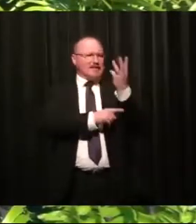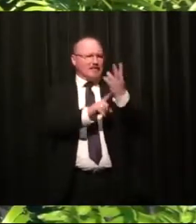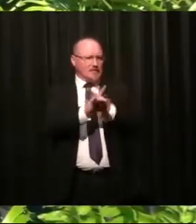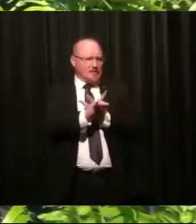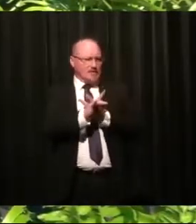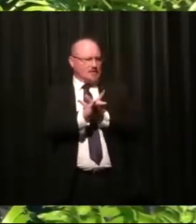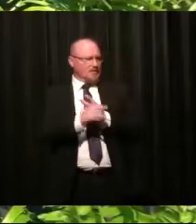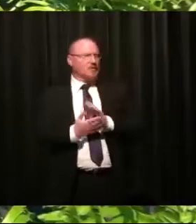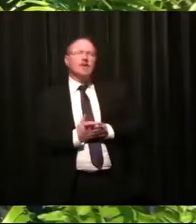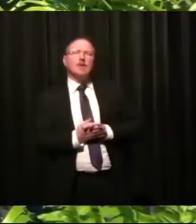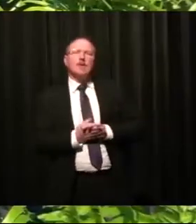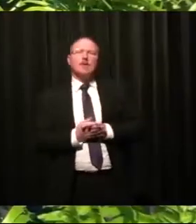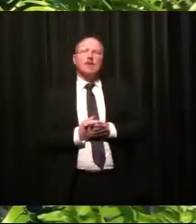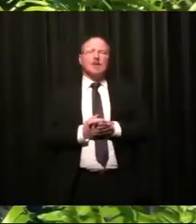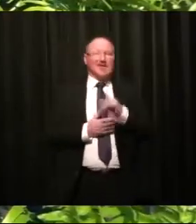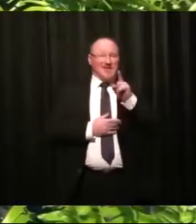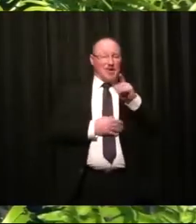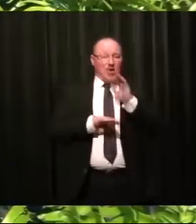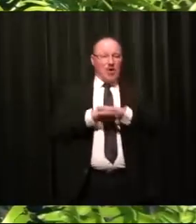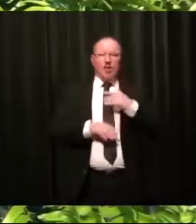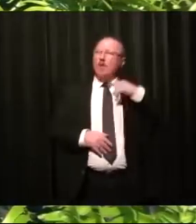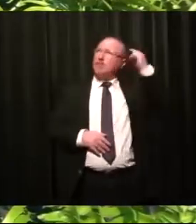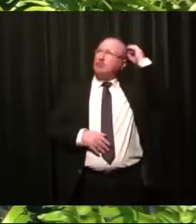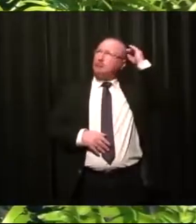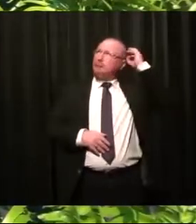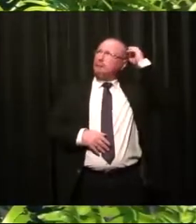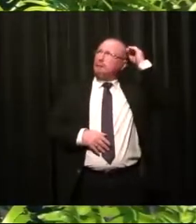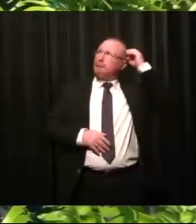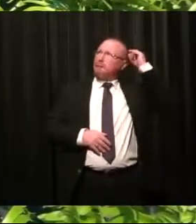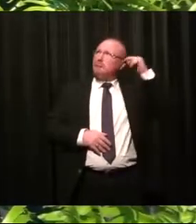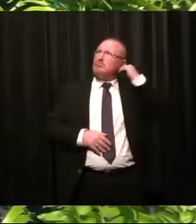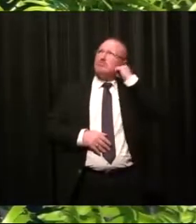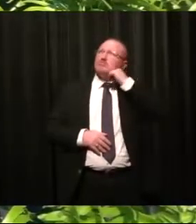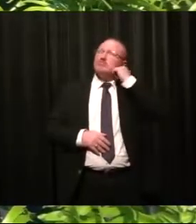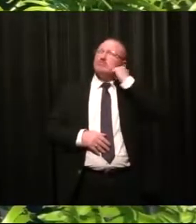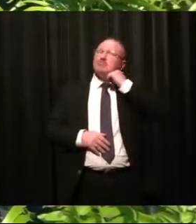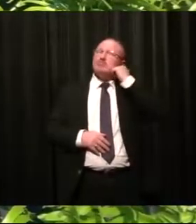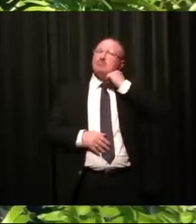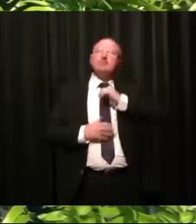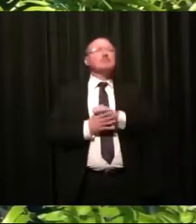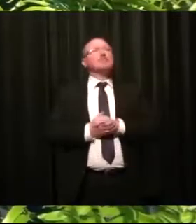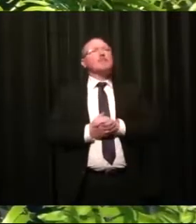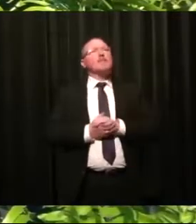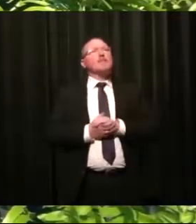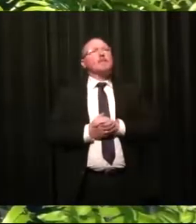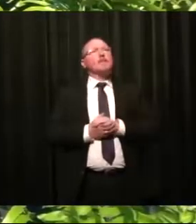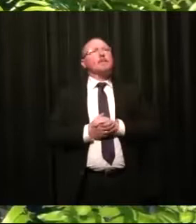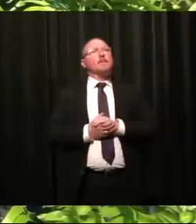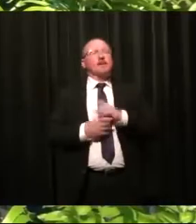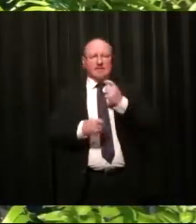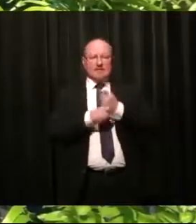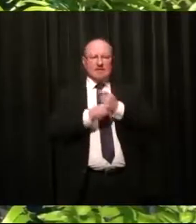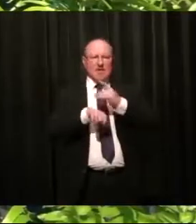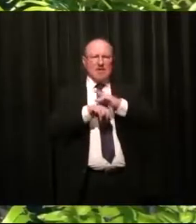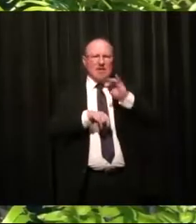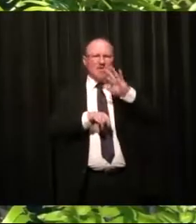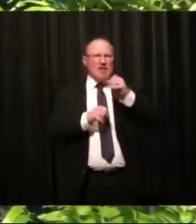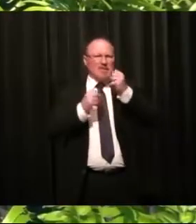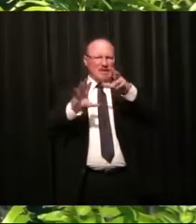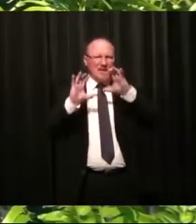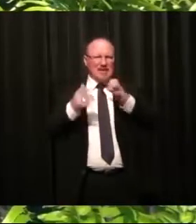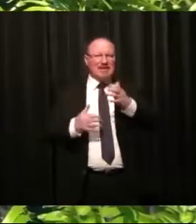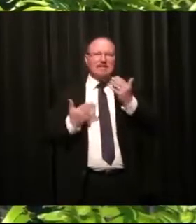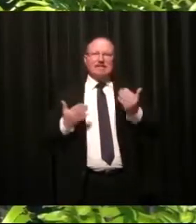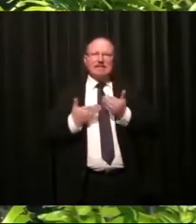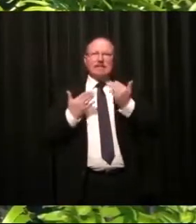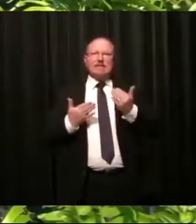Over the last several months, you have been on my mind every single day. Jokingly, in early March, many